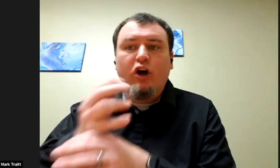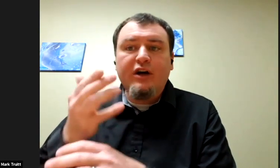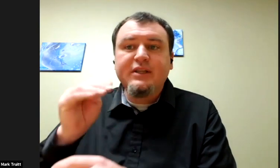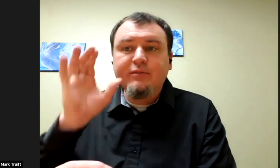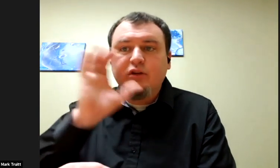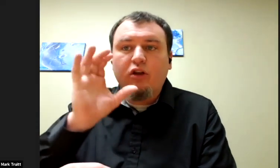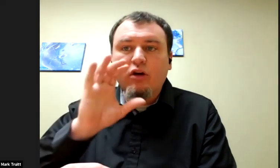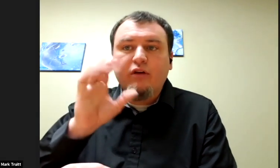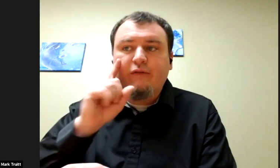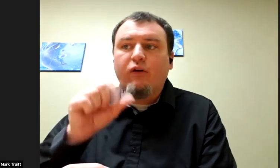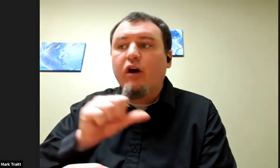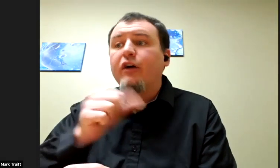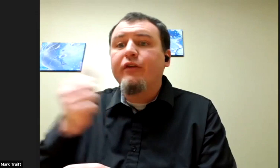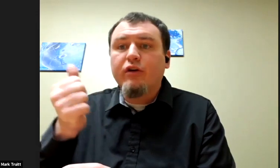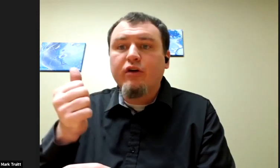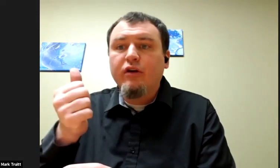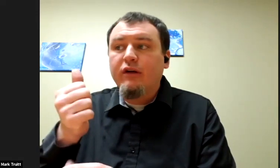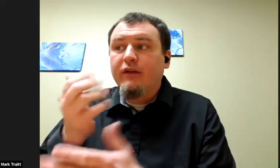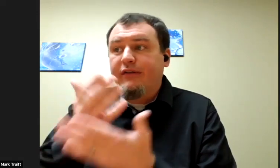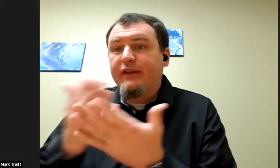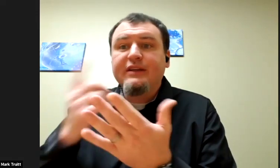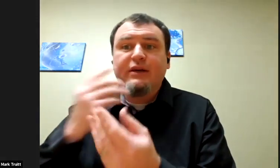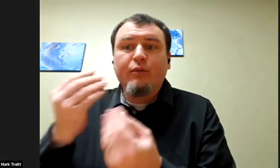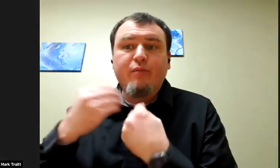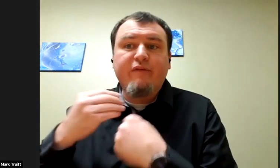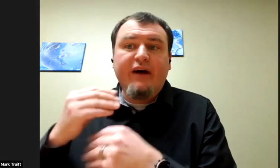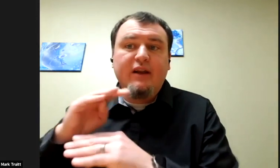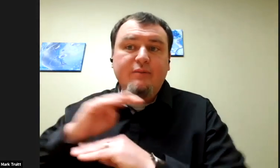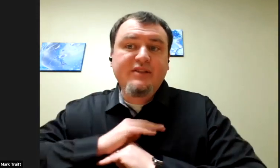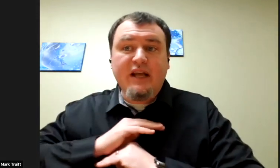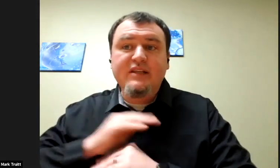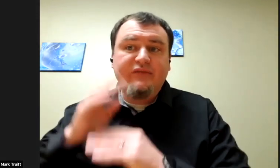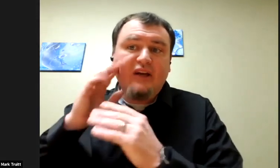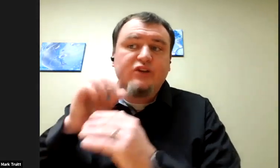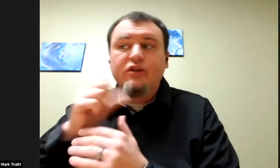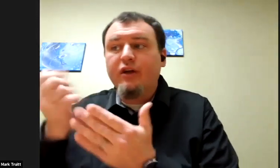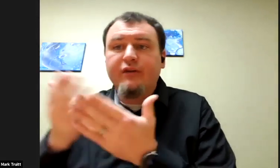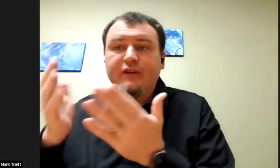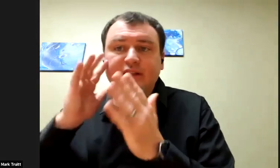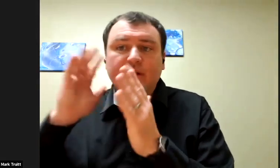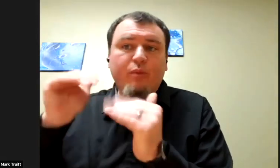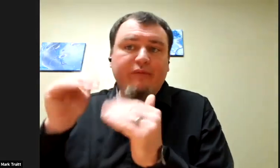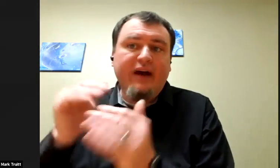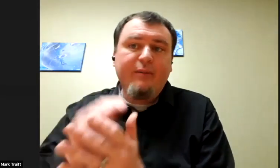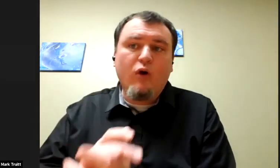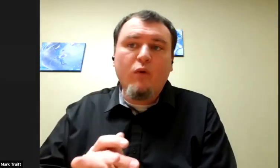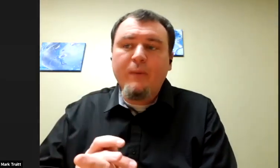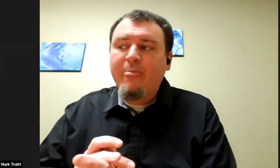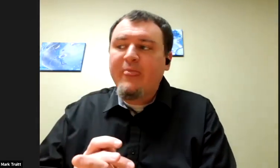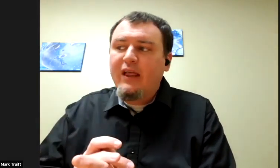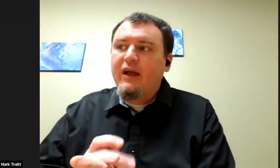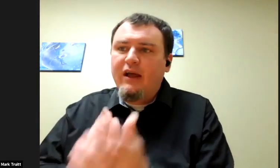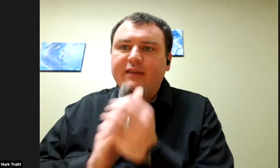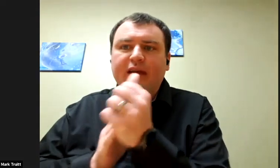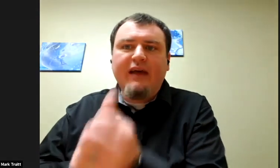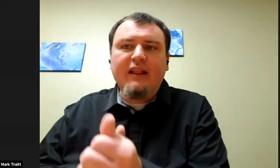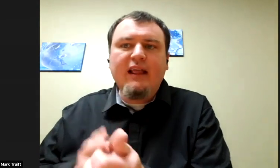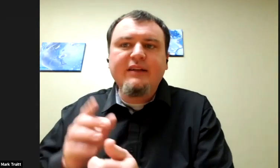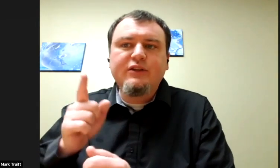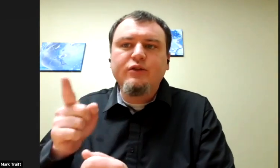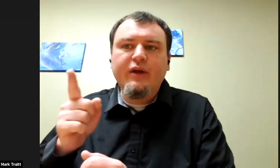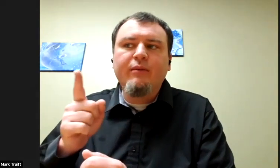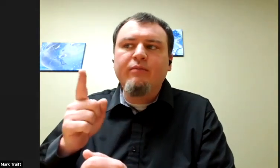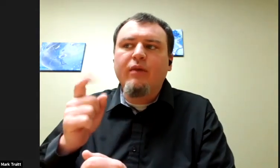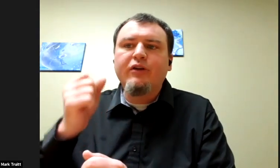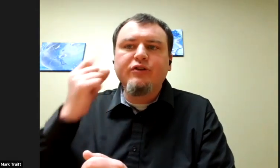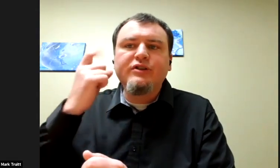that's going to cause him to look for other things that would provide him satisfaction, other things that will provide him hope. And that